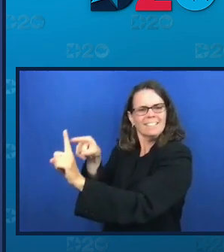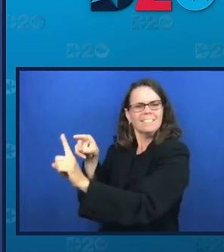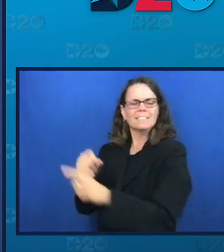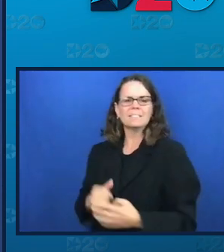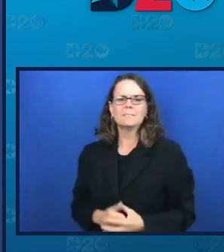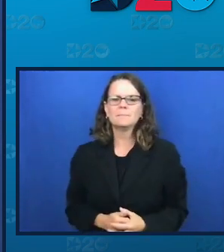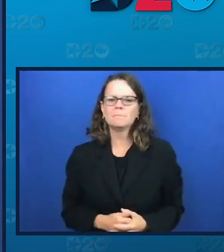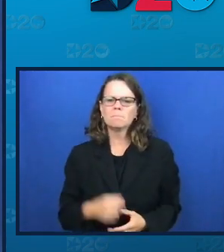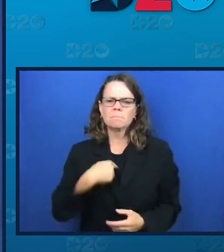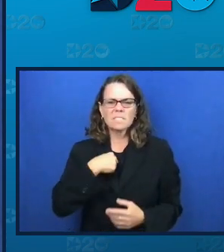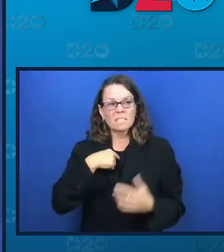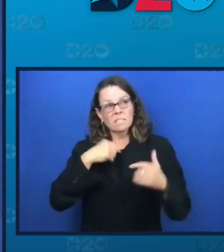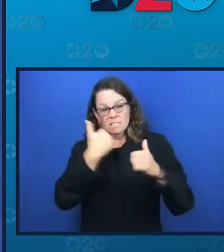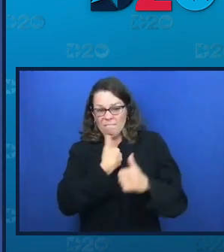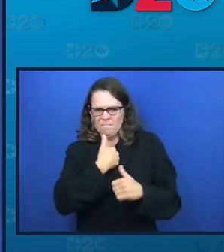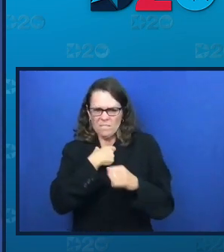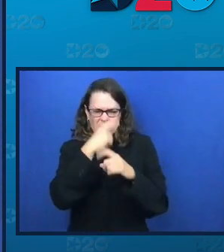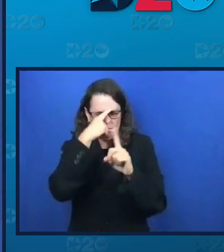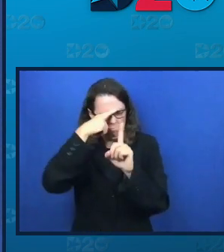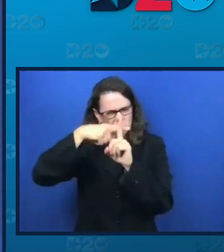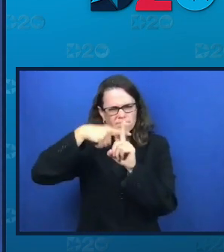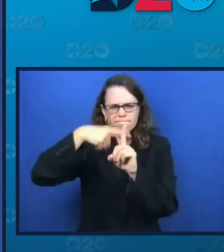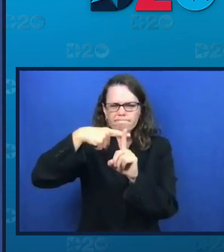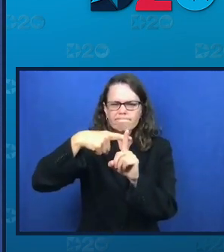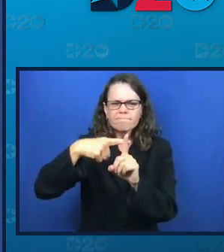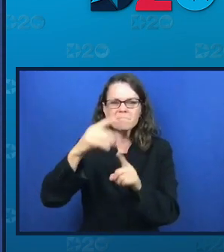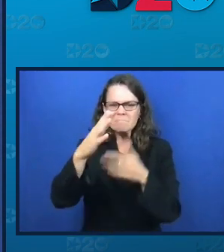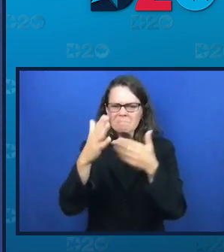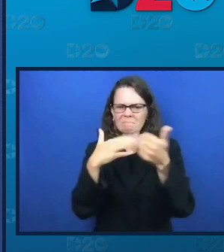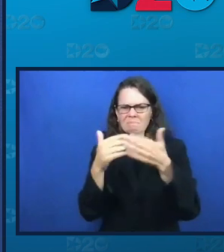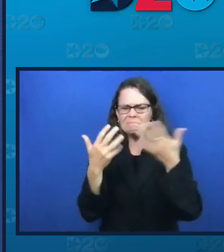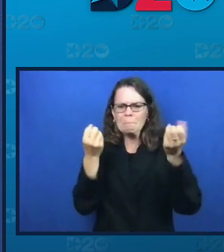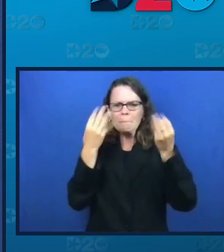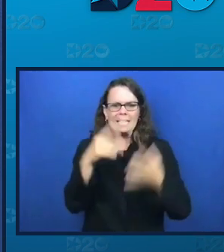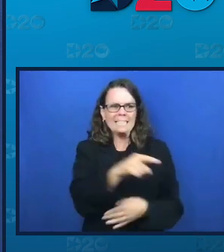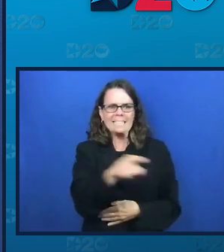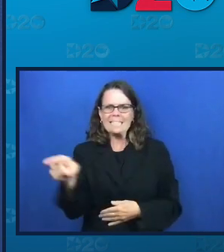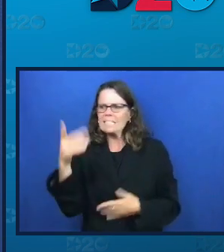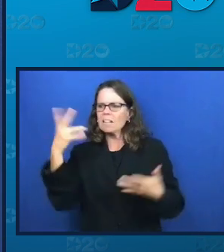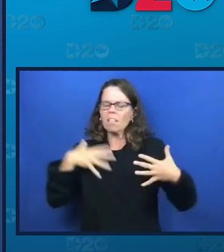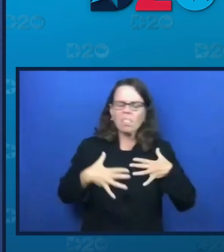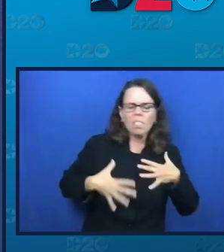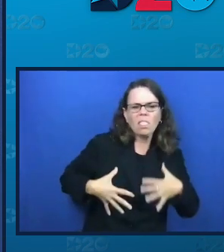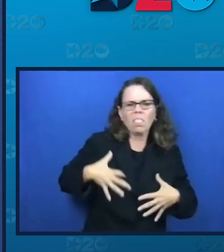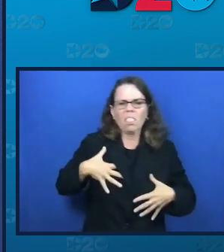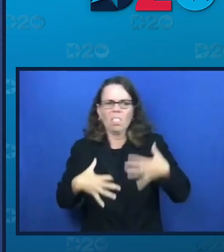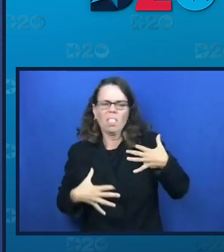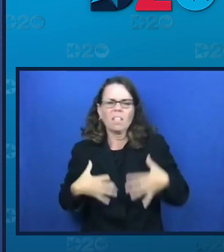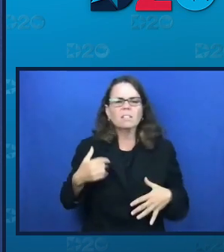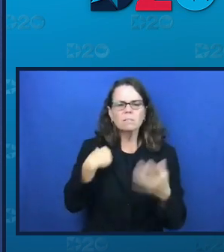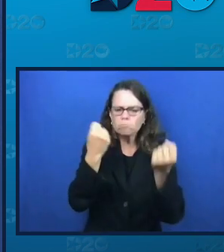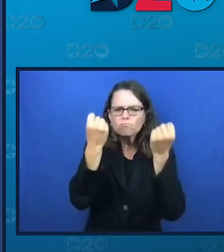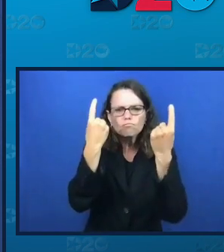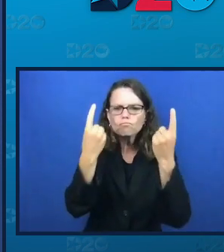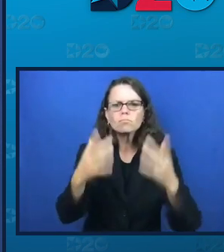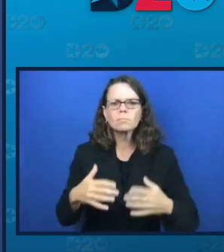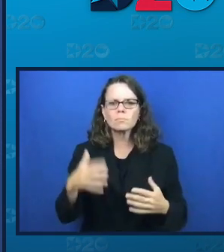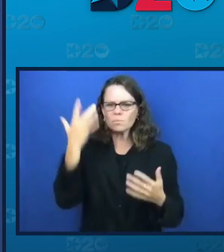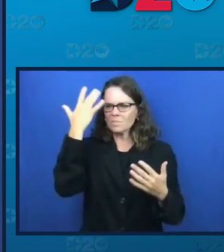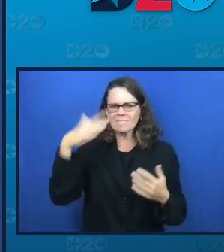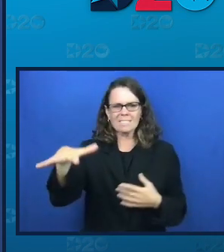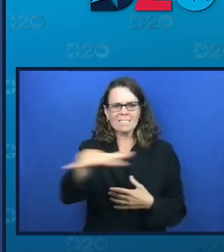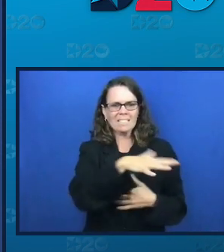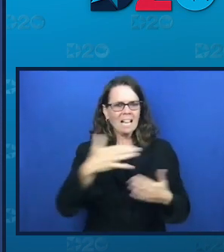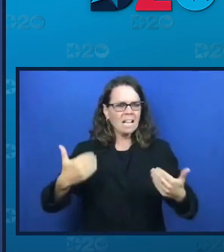fellow Americans, in large part because of what young people are doing right now. After the murder of Ahmaud Arbery